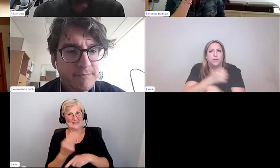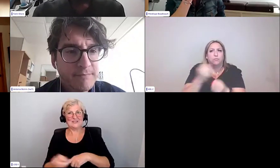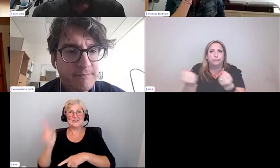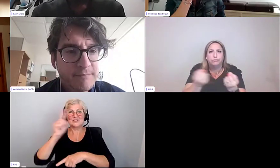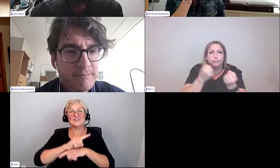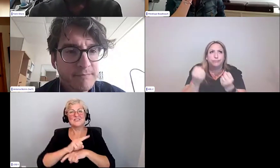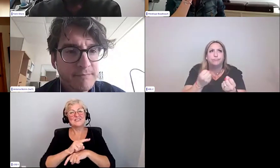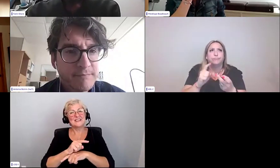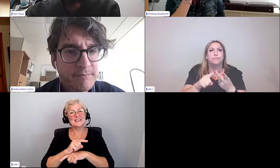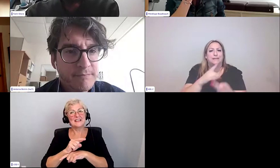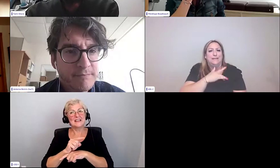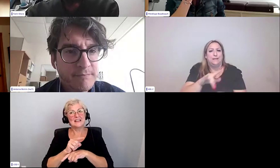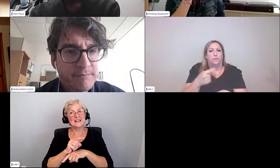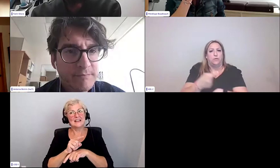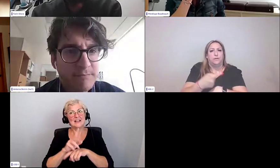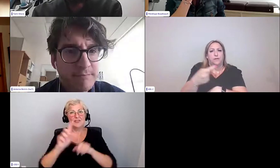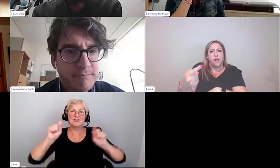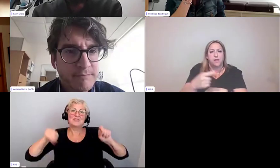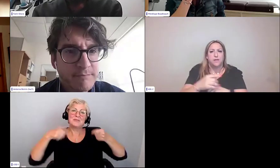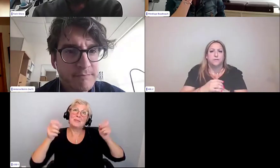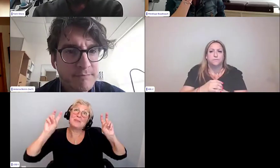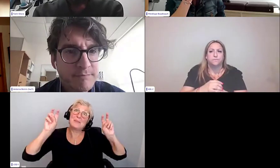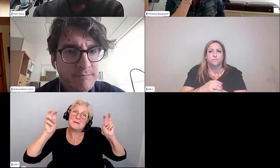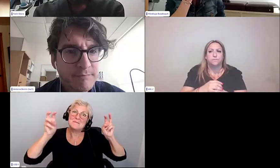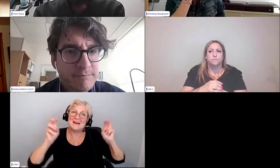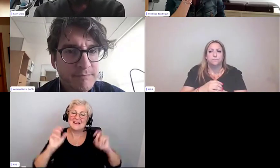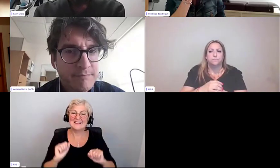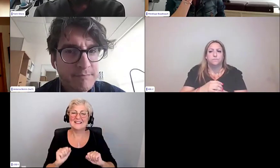the typical day is